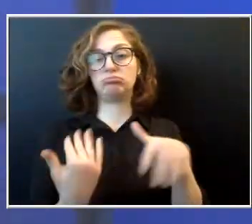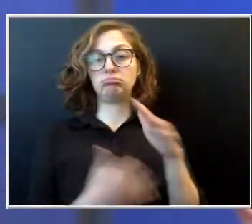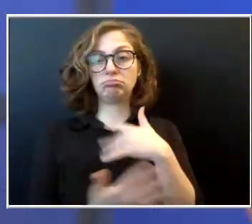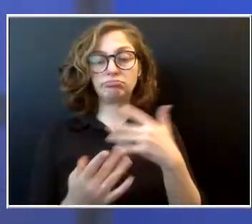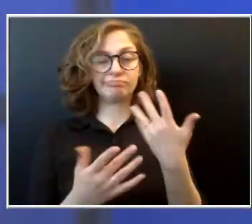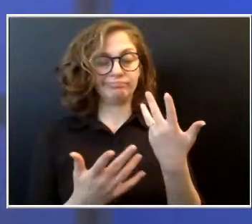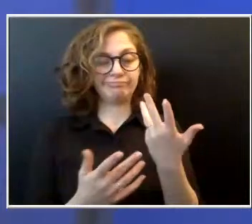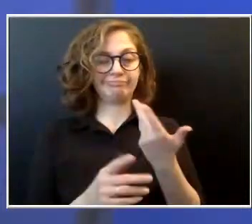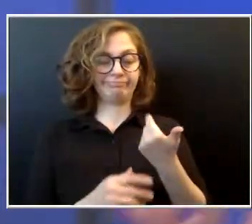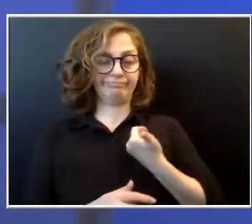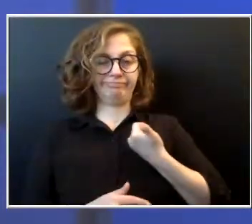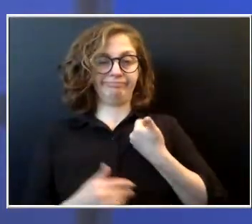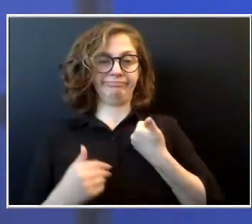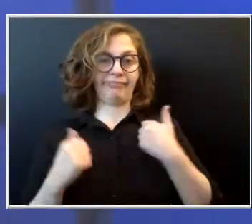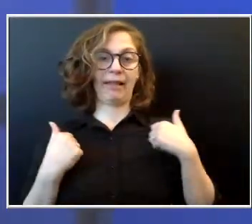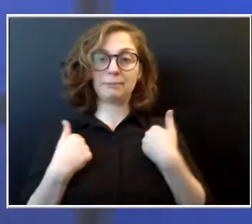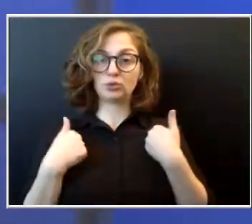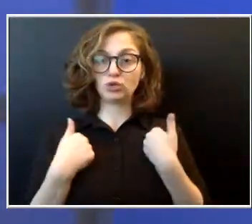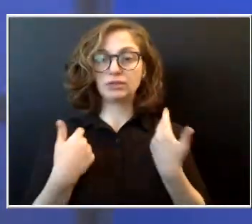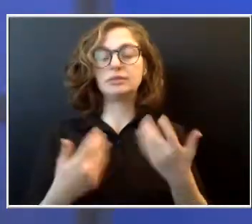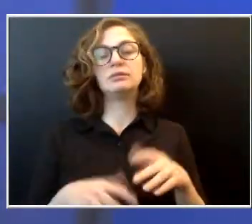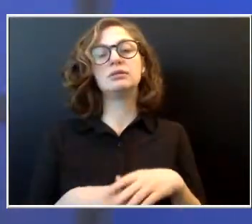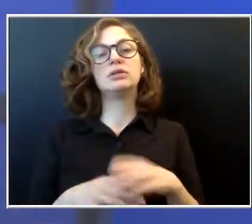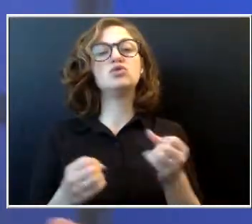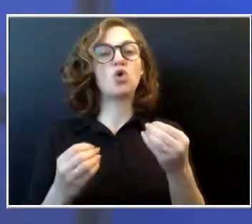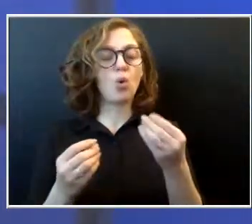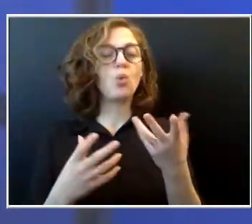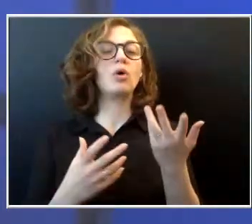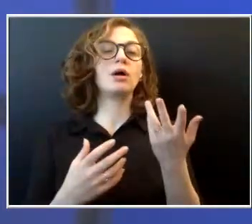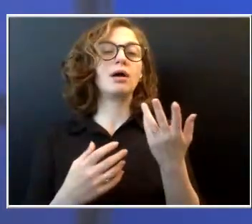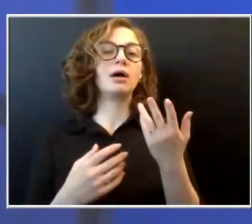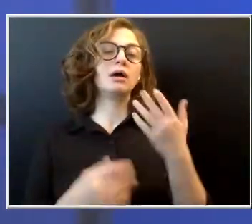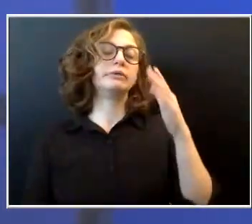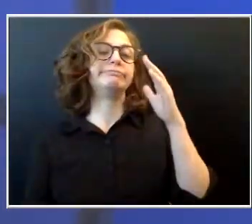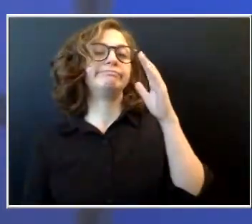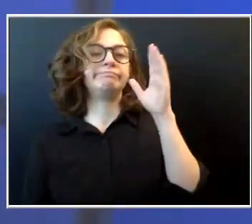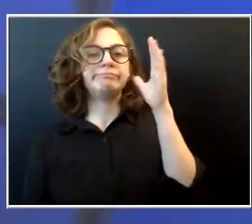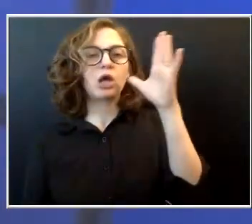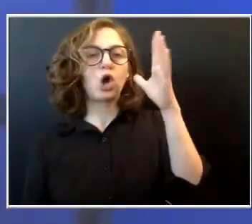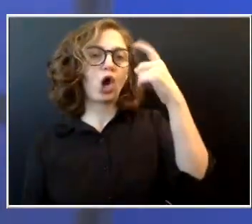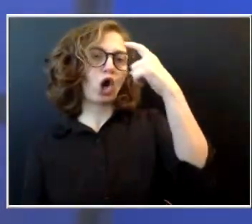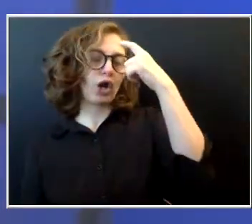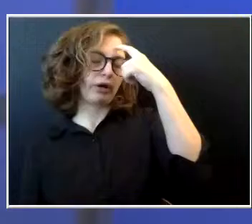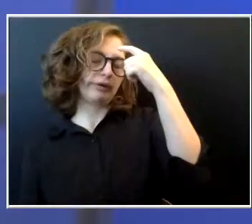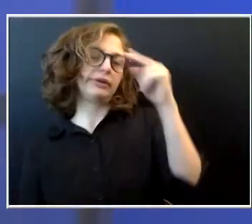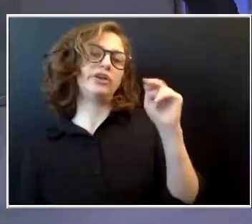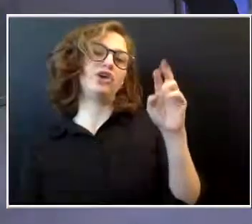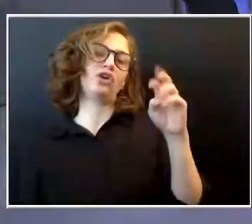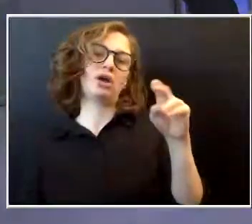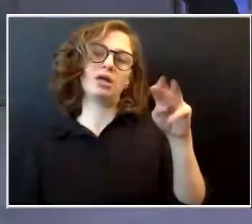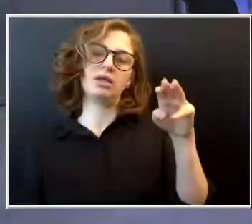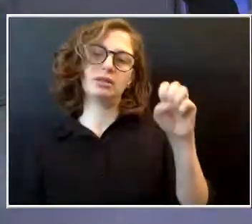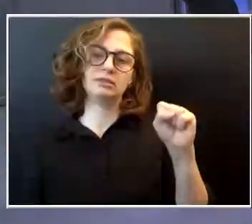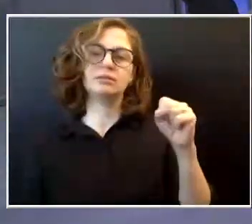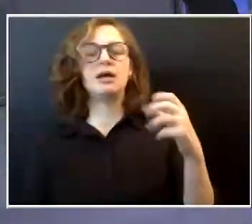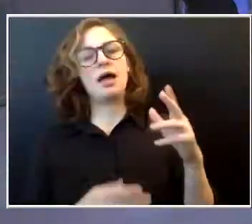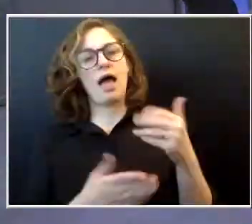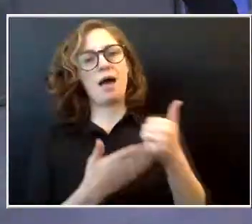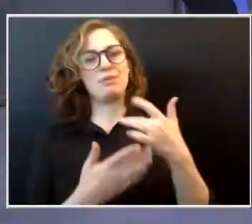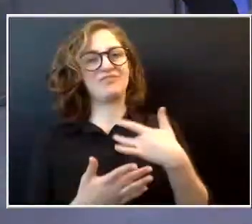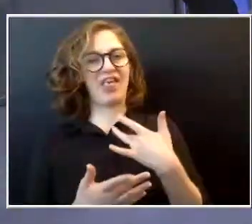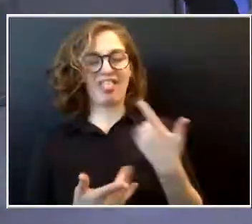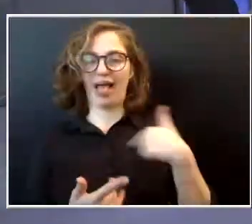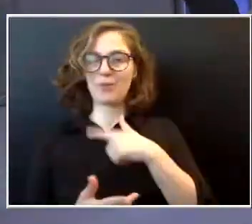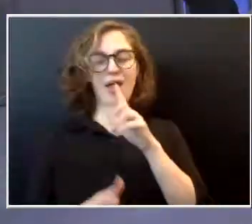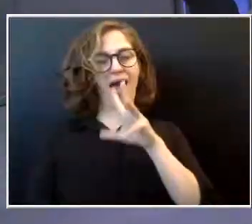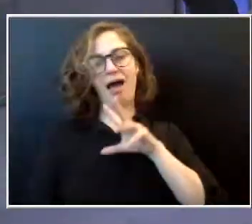neurons give us the sense that we are in the game, that we have some investment, some stake. So it's a beautiful feeling, and friends are made.